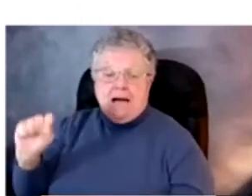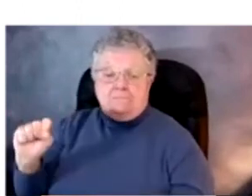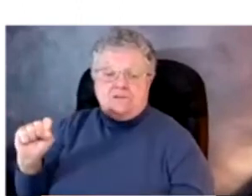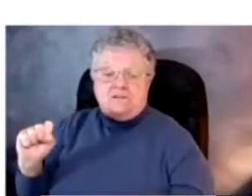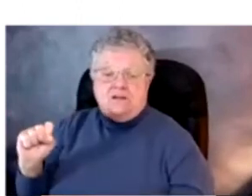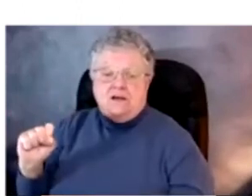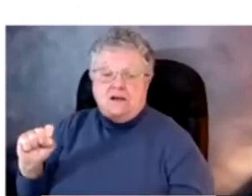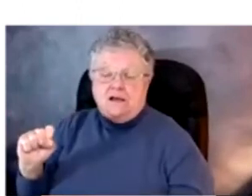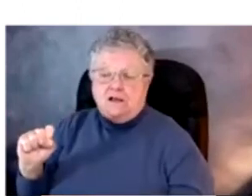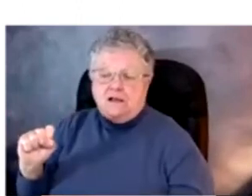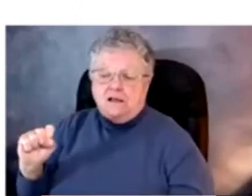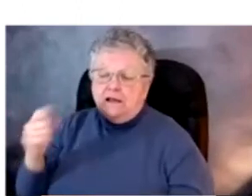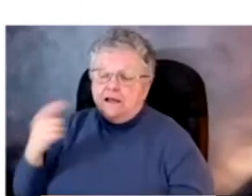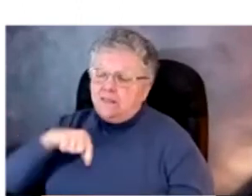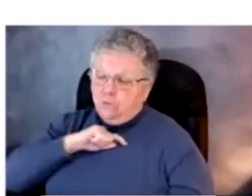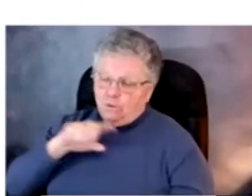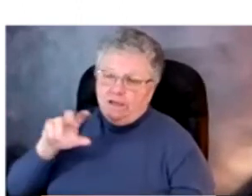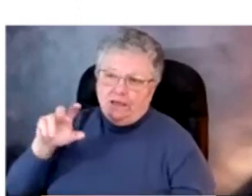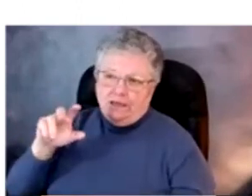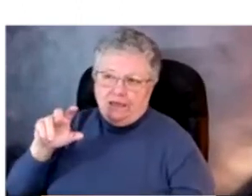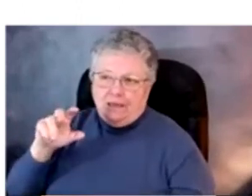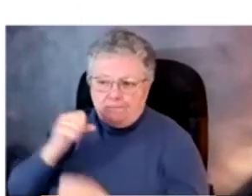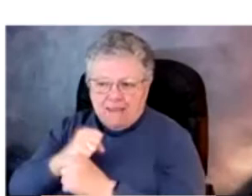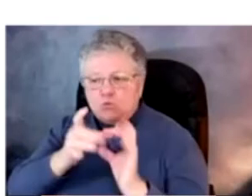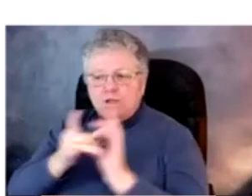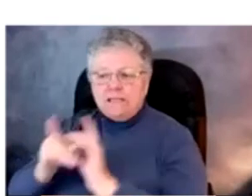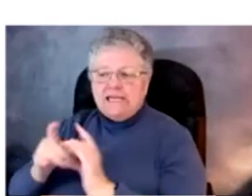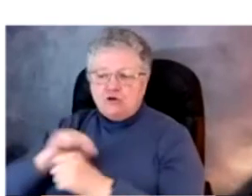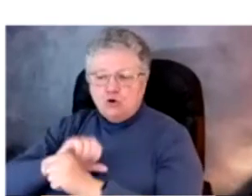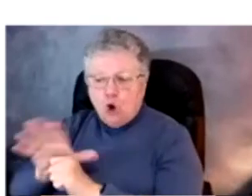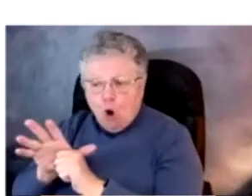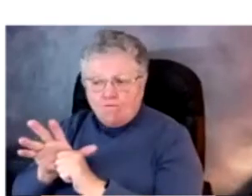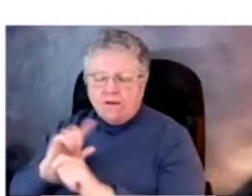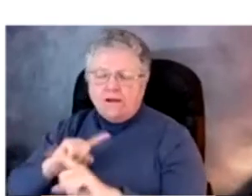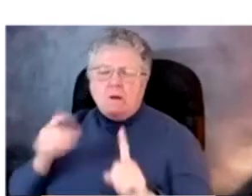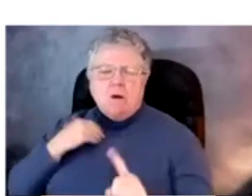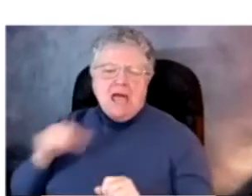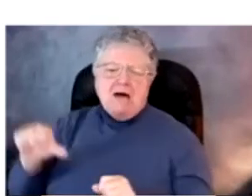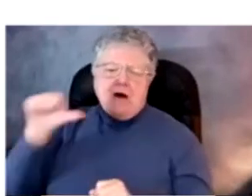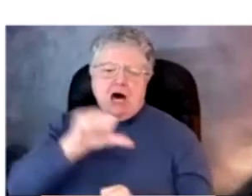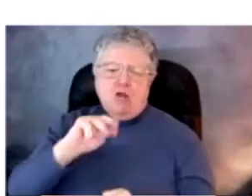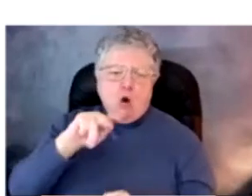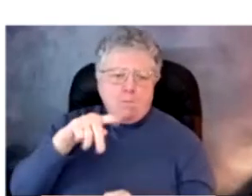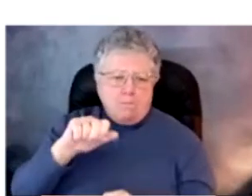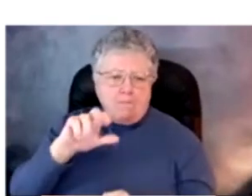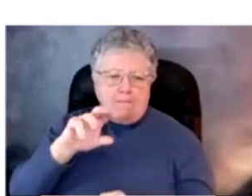that we made around COVID, but we also have maps then of all of that disability data mapped at the county